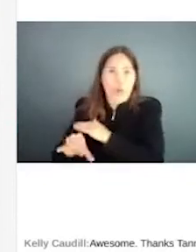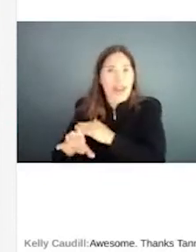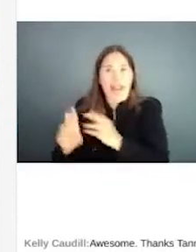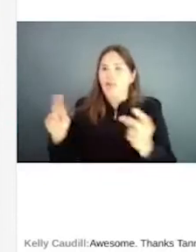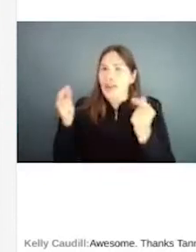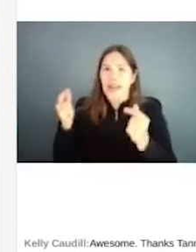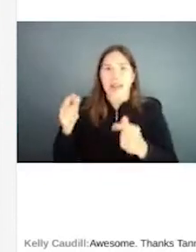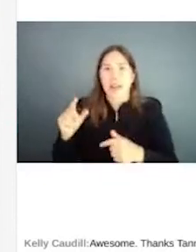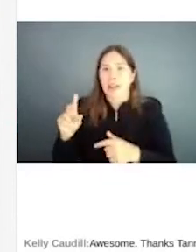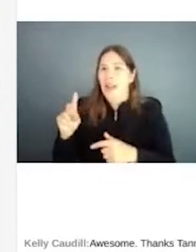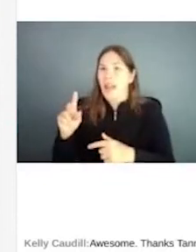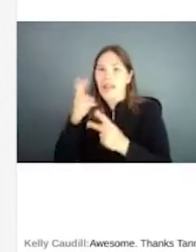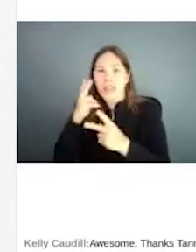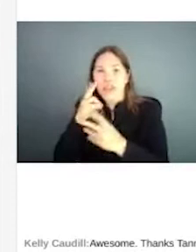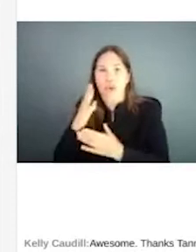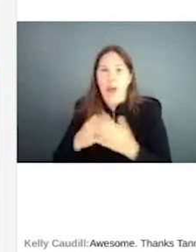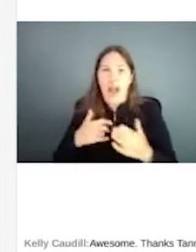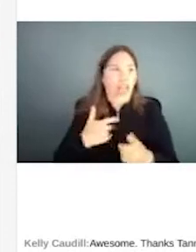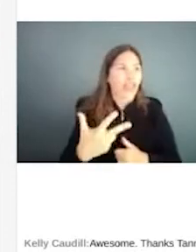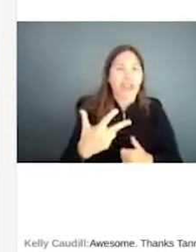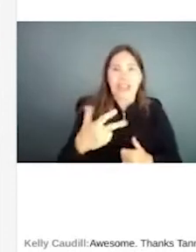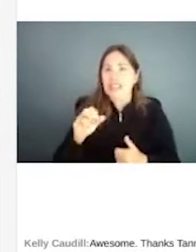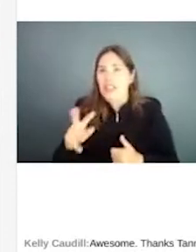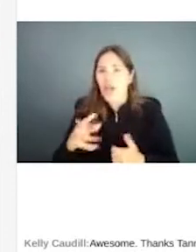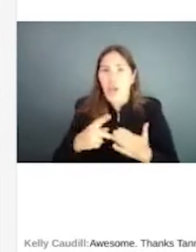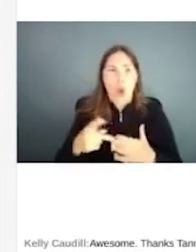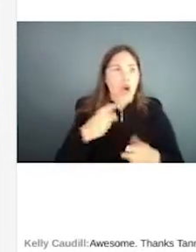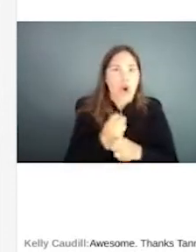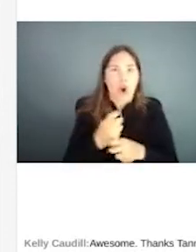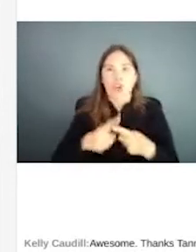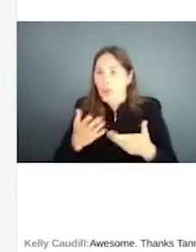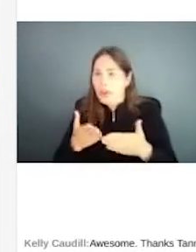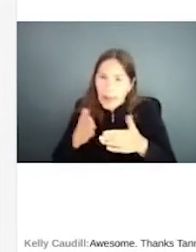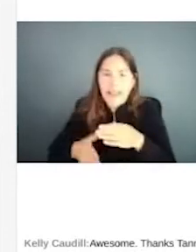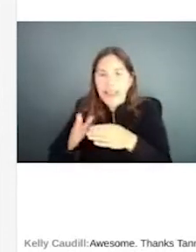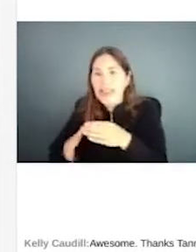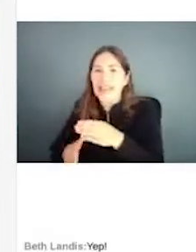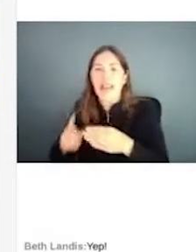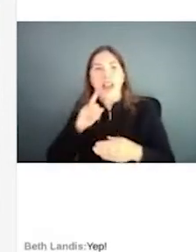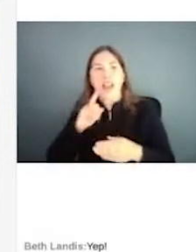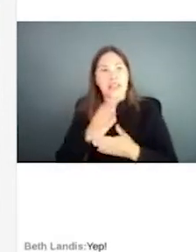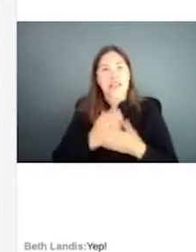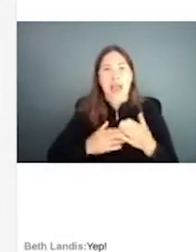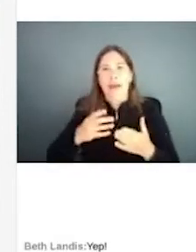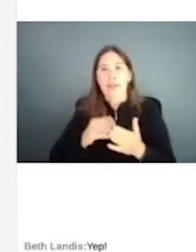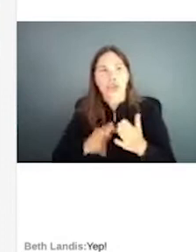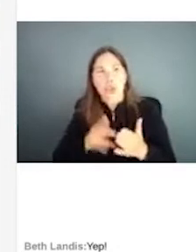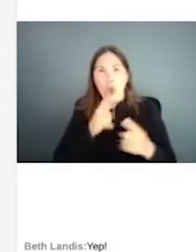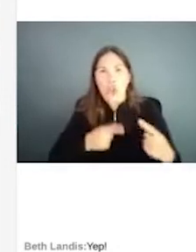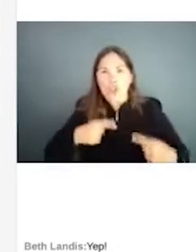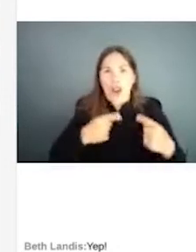3 software programs is very difficult to complete. And so where's our course for those kids that are struggling? And then the other ones are,